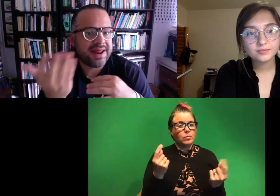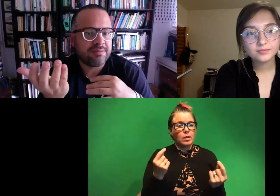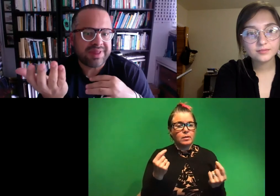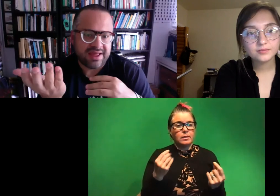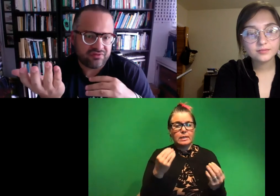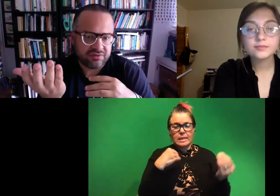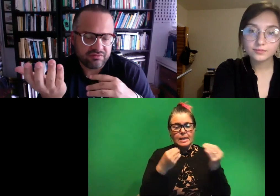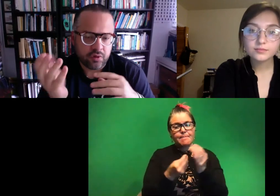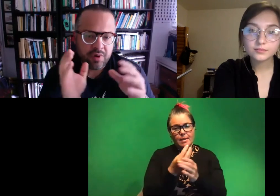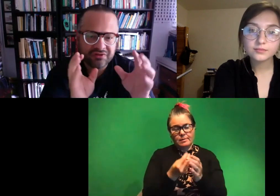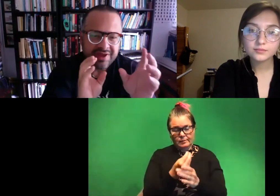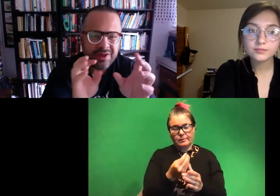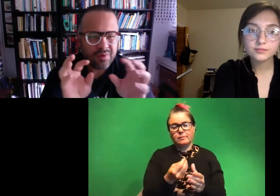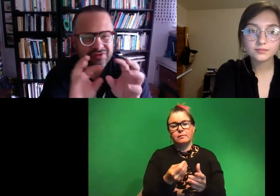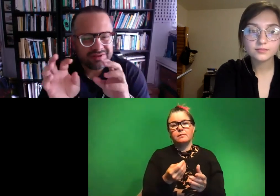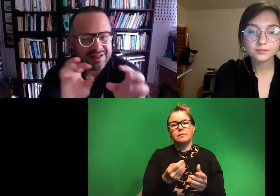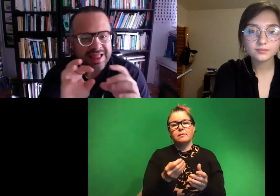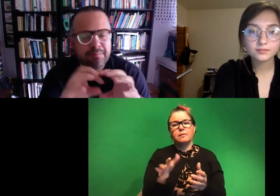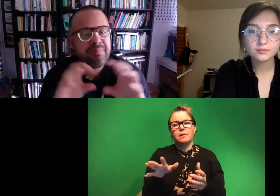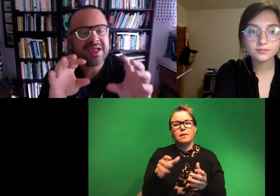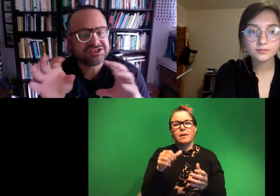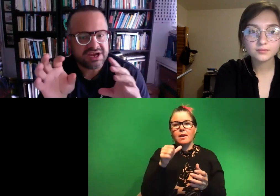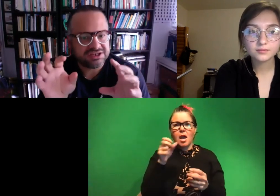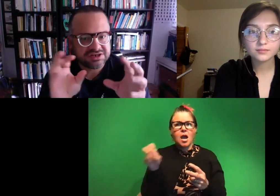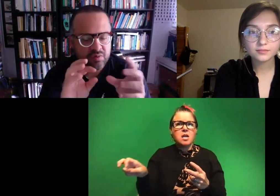were eating plants. So it was not like